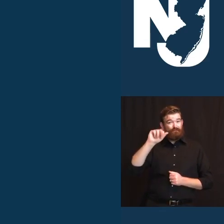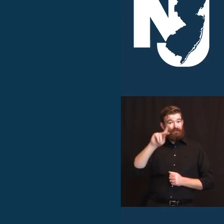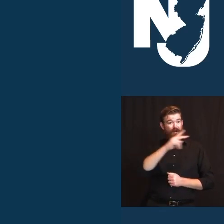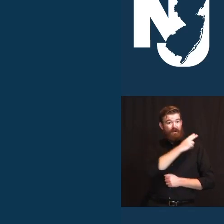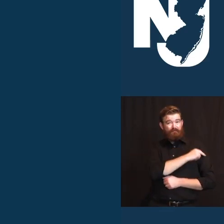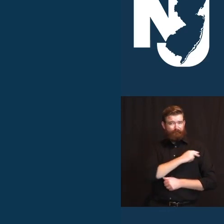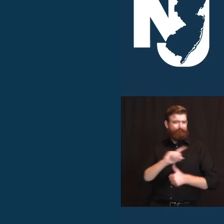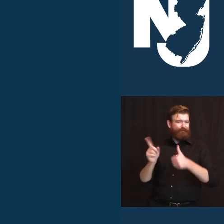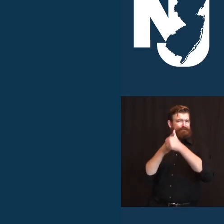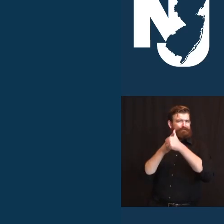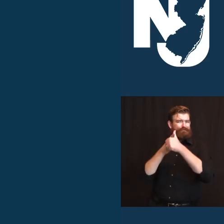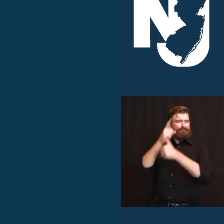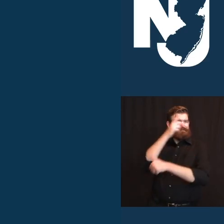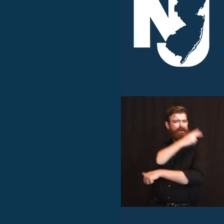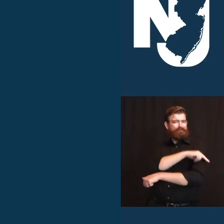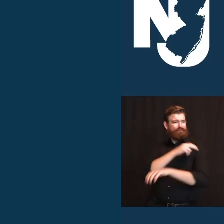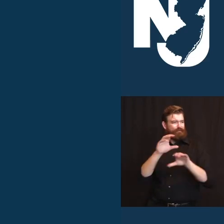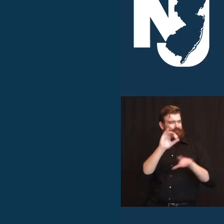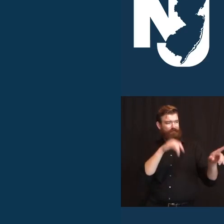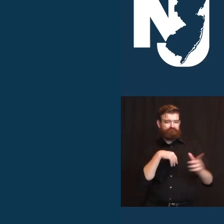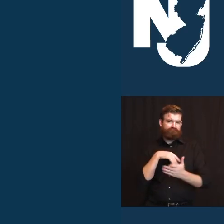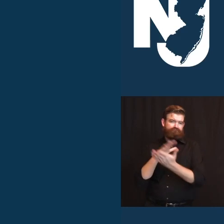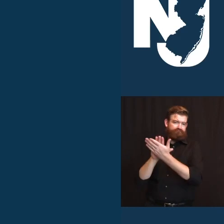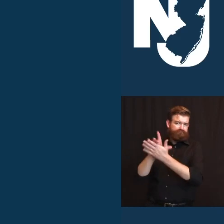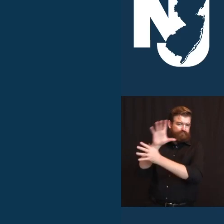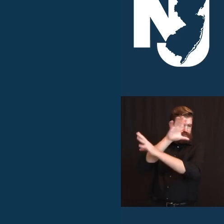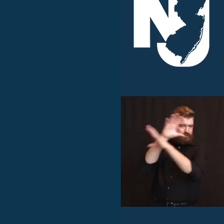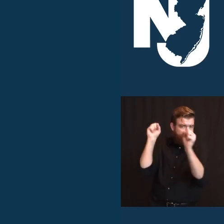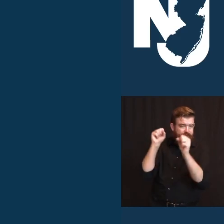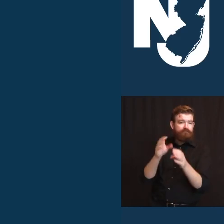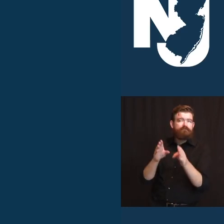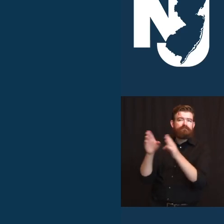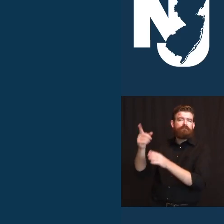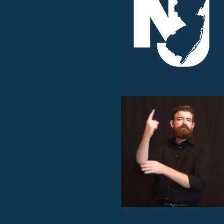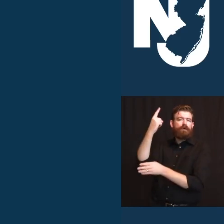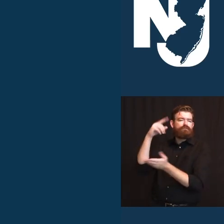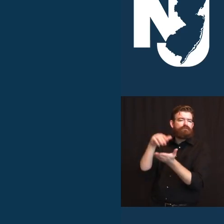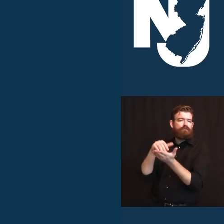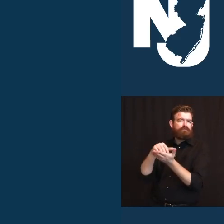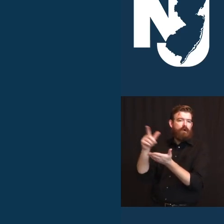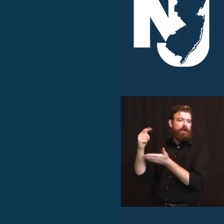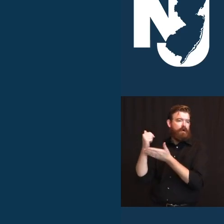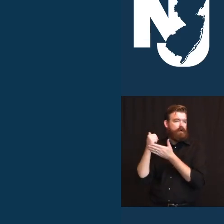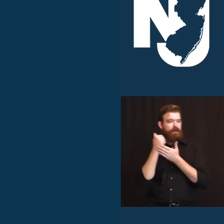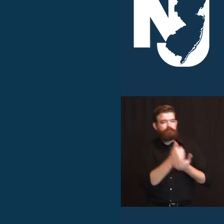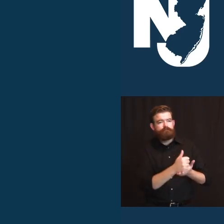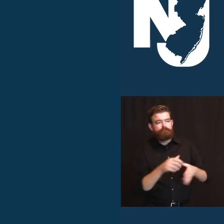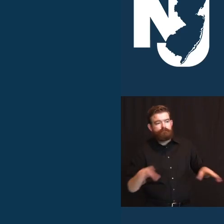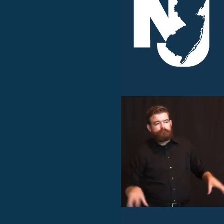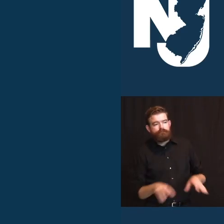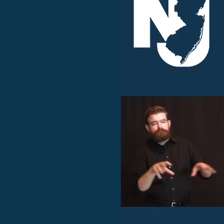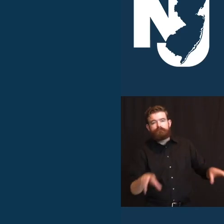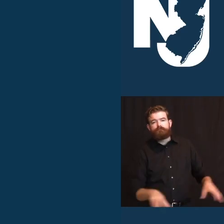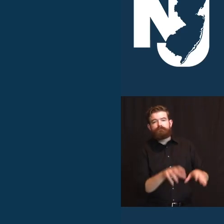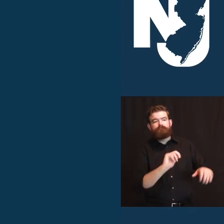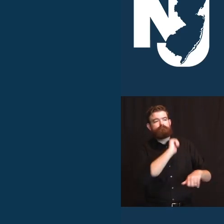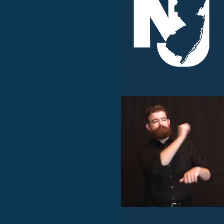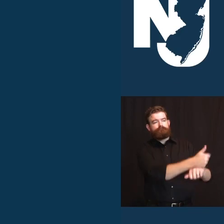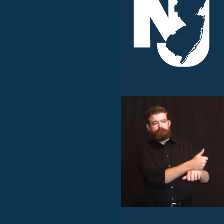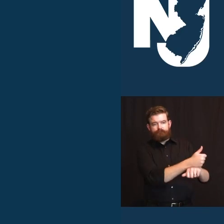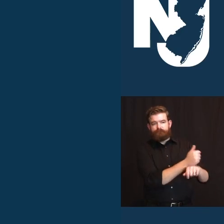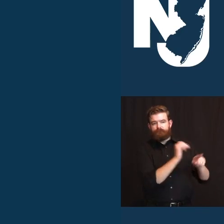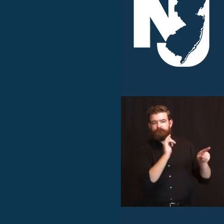Dr. Robert Adrian for their efforts to bring Vote ER to New Jersey. As the organization notes, there is a direct